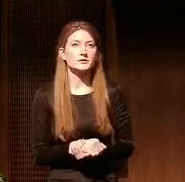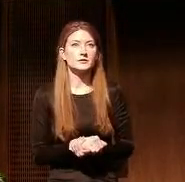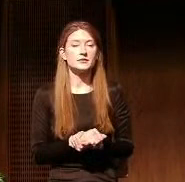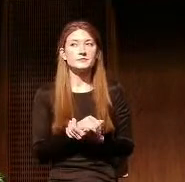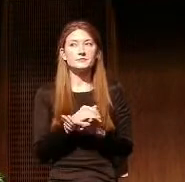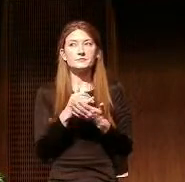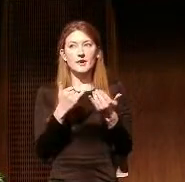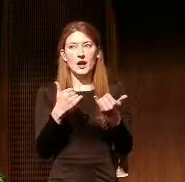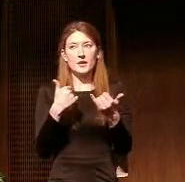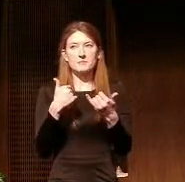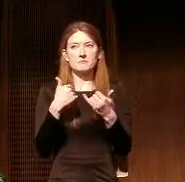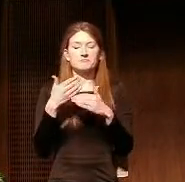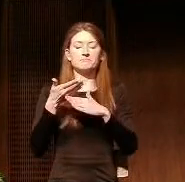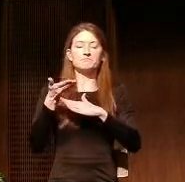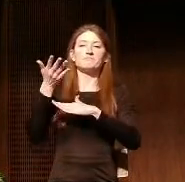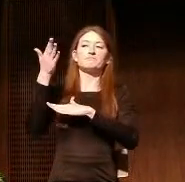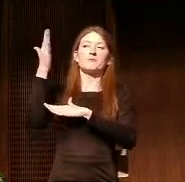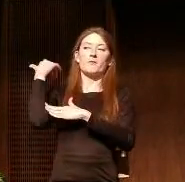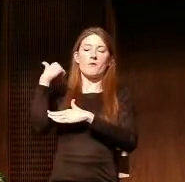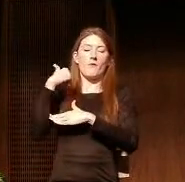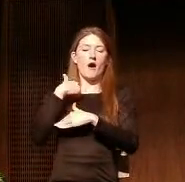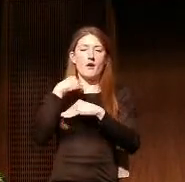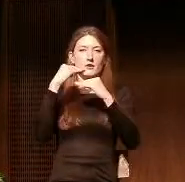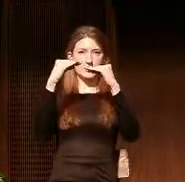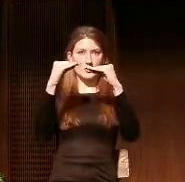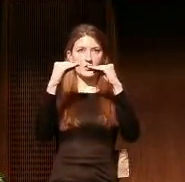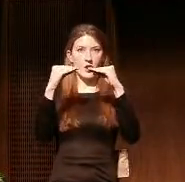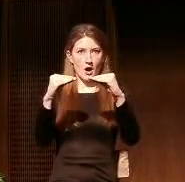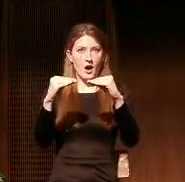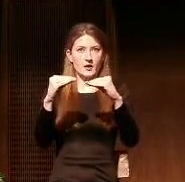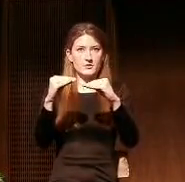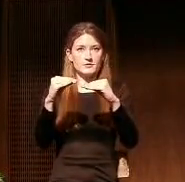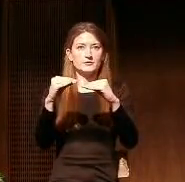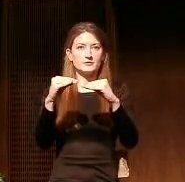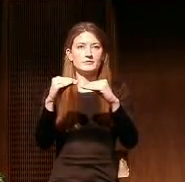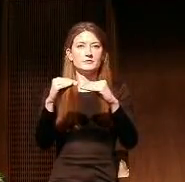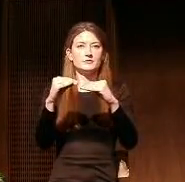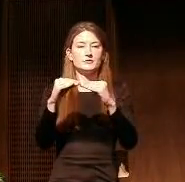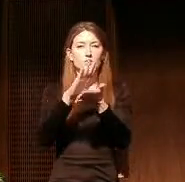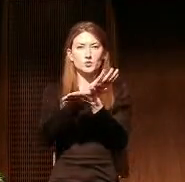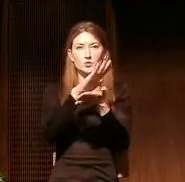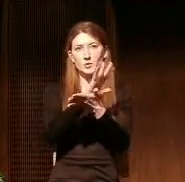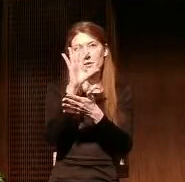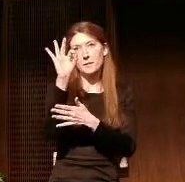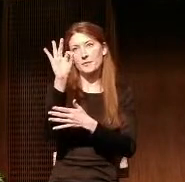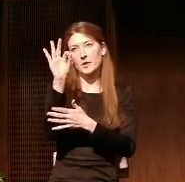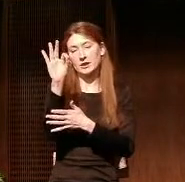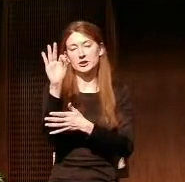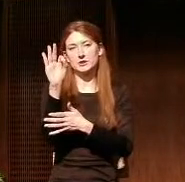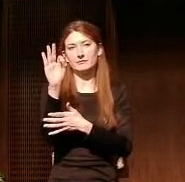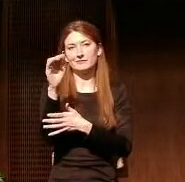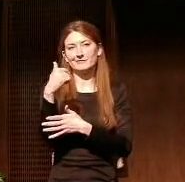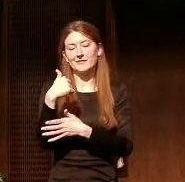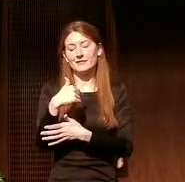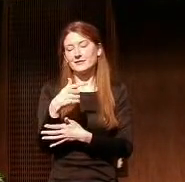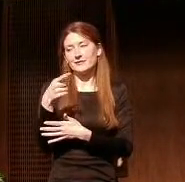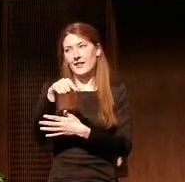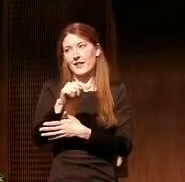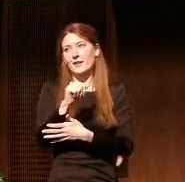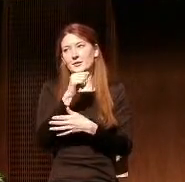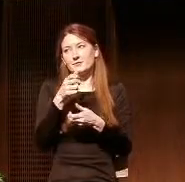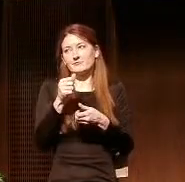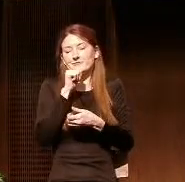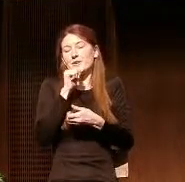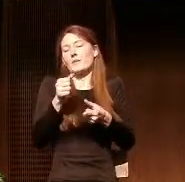Now, I used to teach in the school of preaching. They don't let me teach anymore in the school.